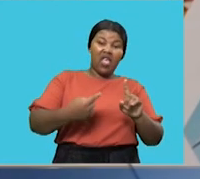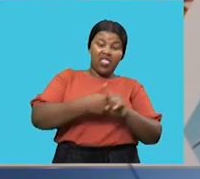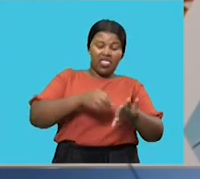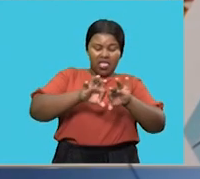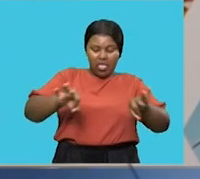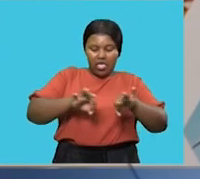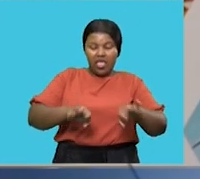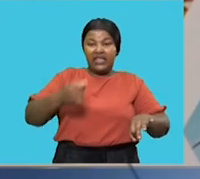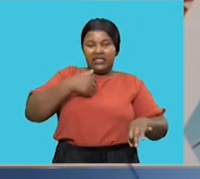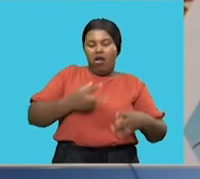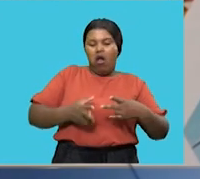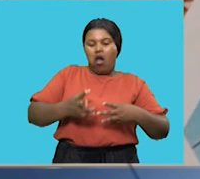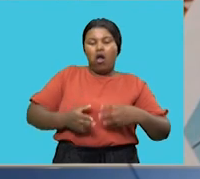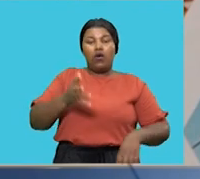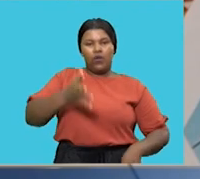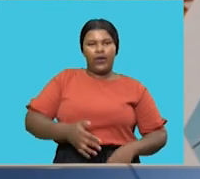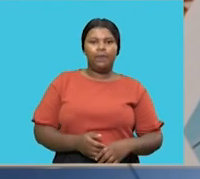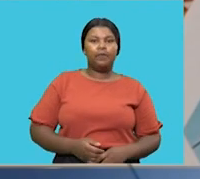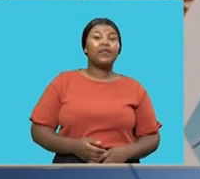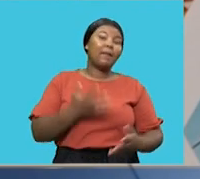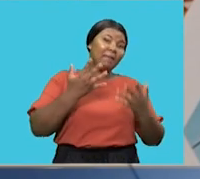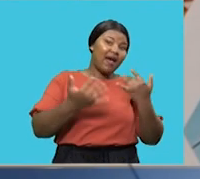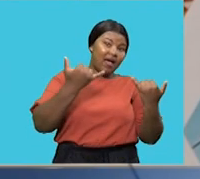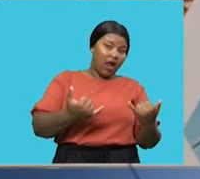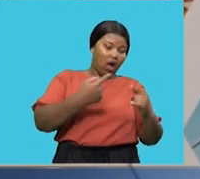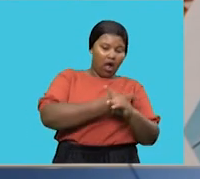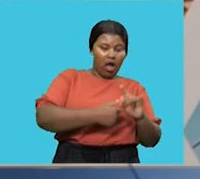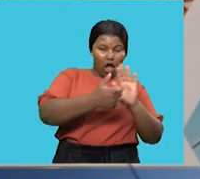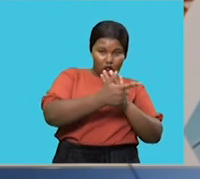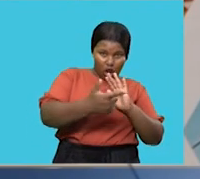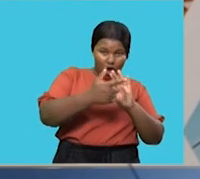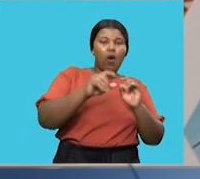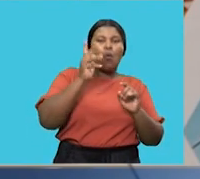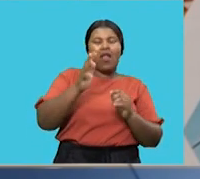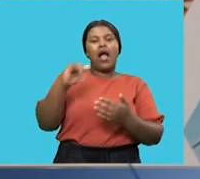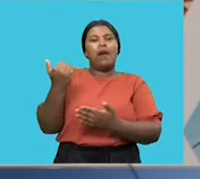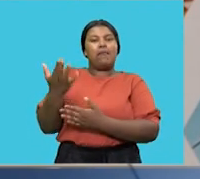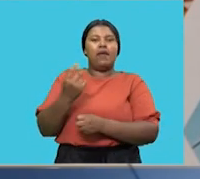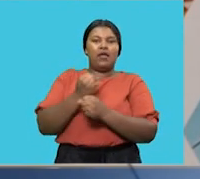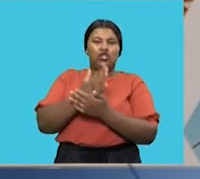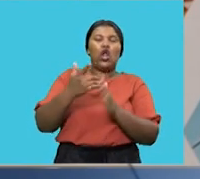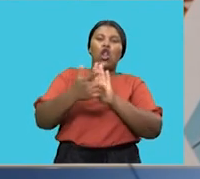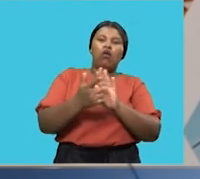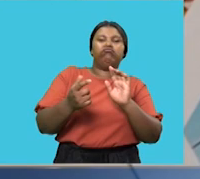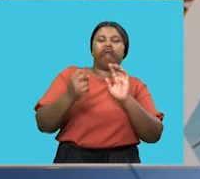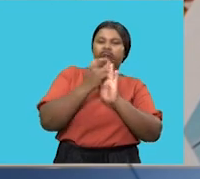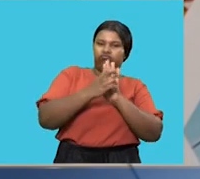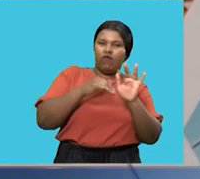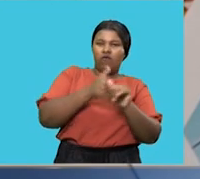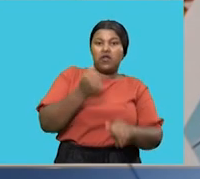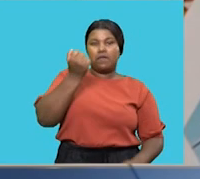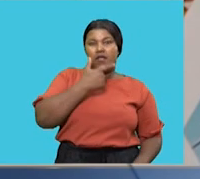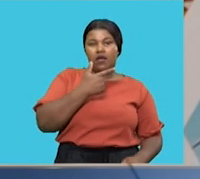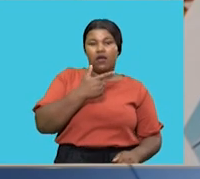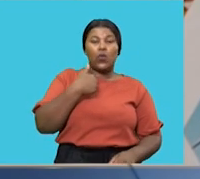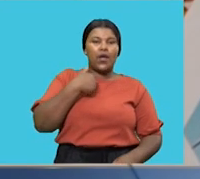removed. And those that want to be legally connected, they will apply to be legally connected. And that we